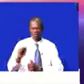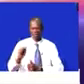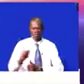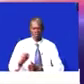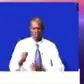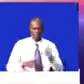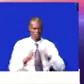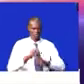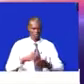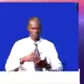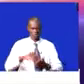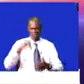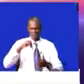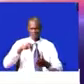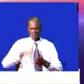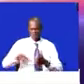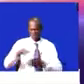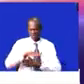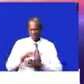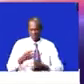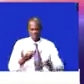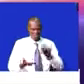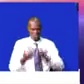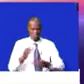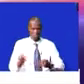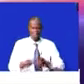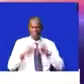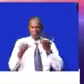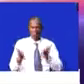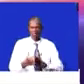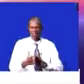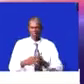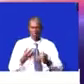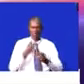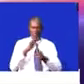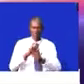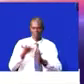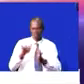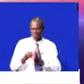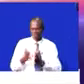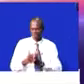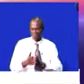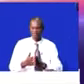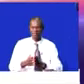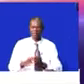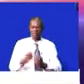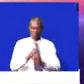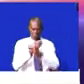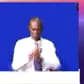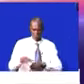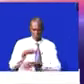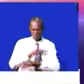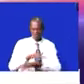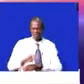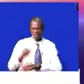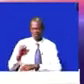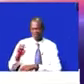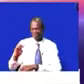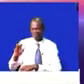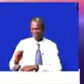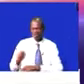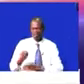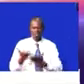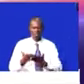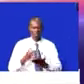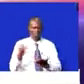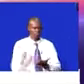mabende nitiere gwenge makono ni nyalo biro muoch. Osingo ni duol mabende uchung ne rito alwora Turkanema